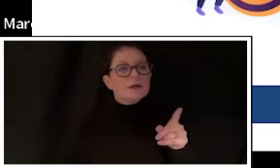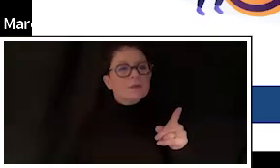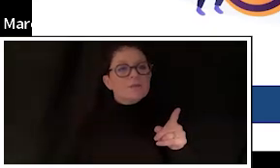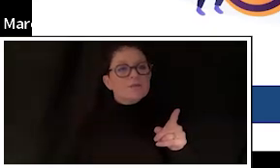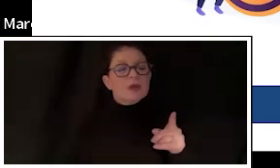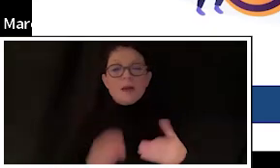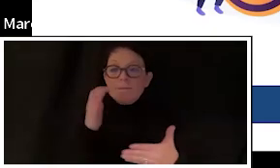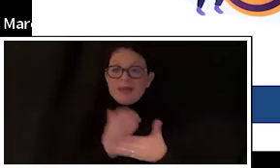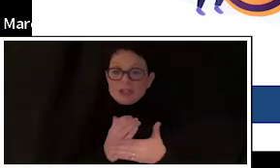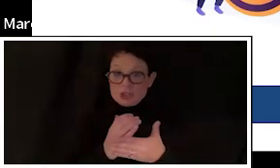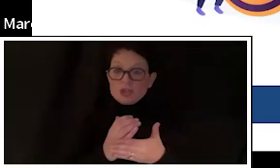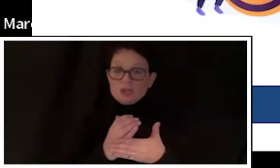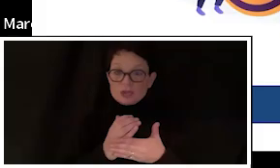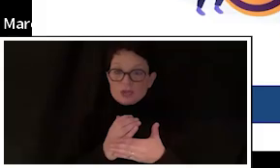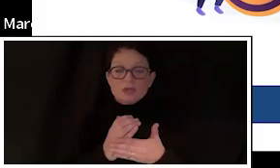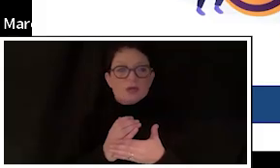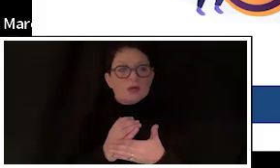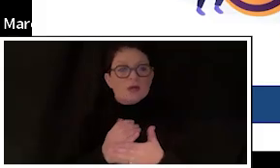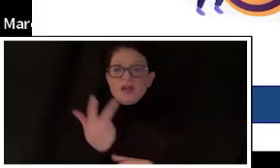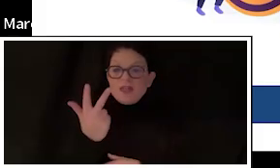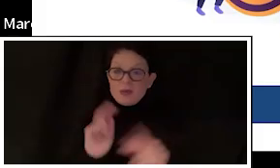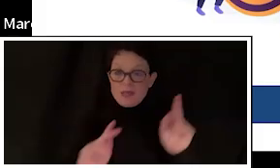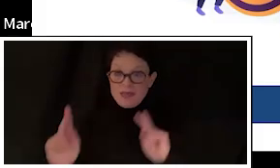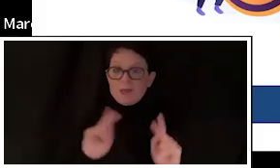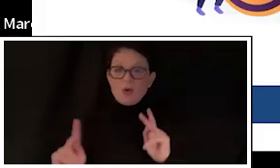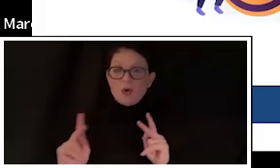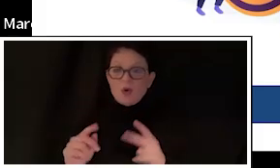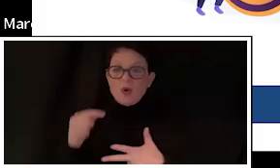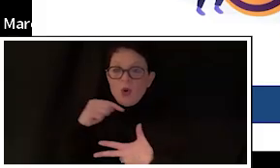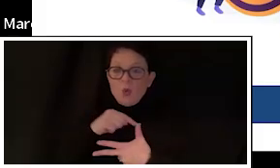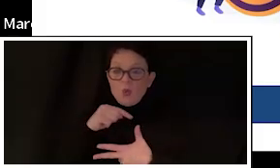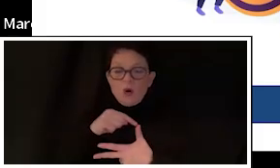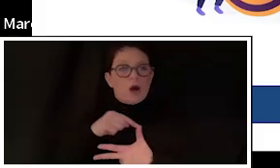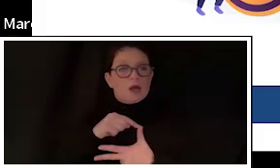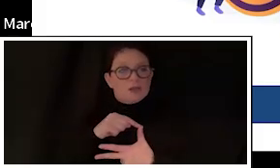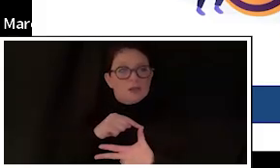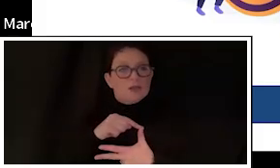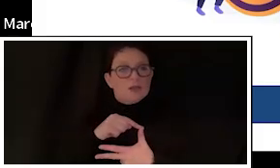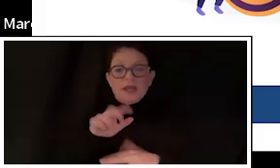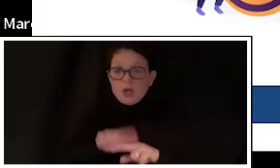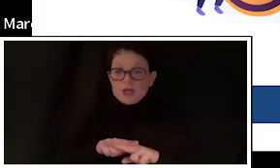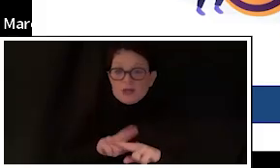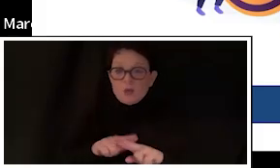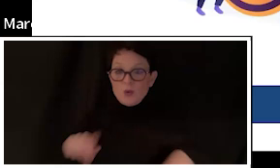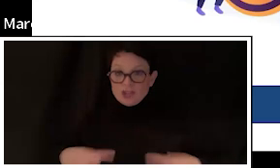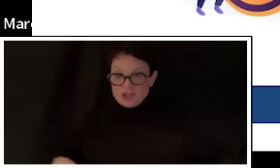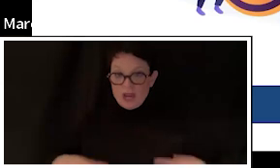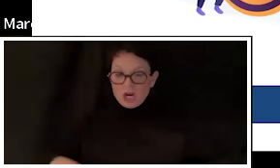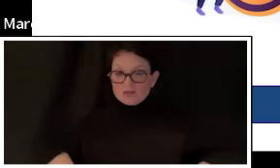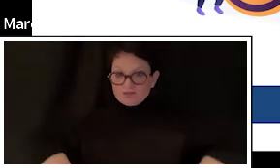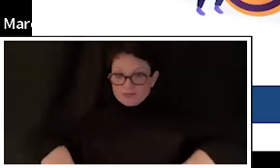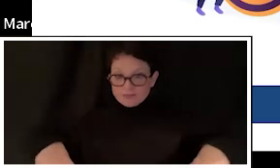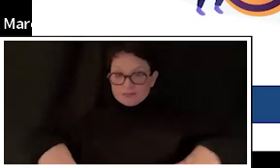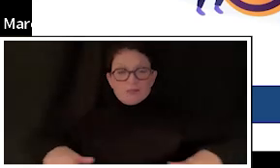there is an image, a picture of 3 people. 1 person is in a wheelchair. There